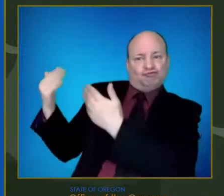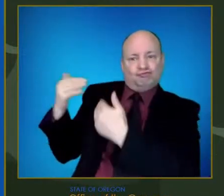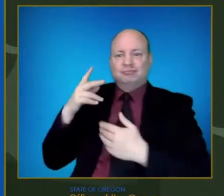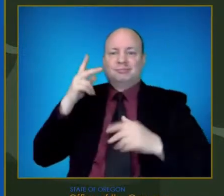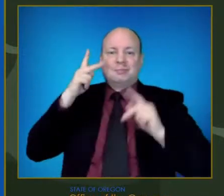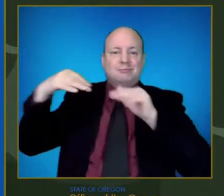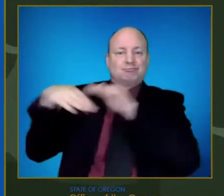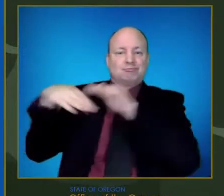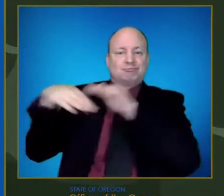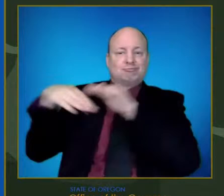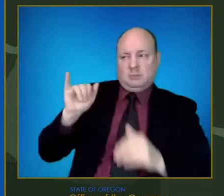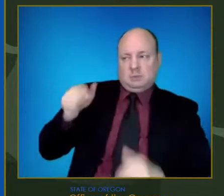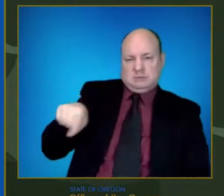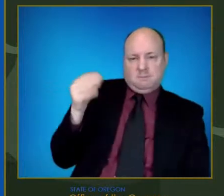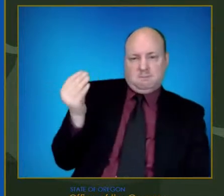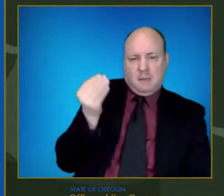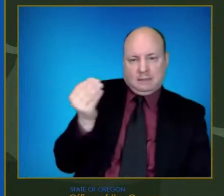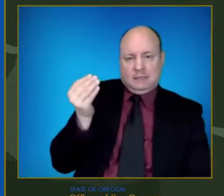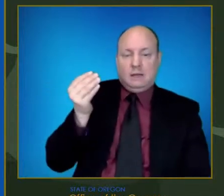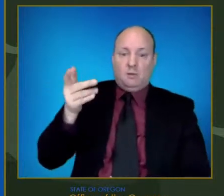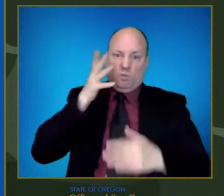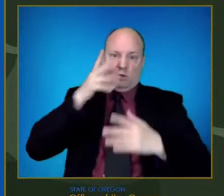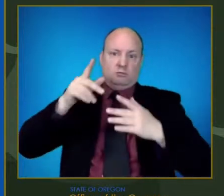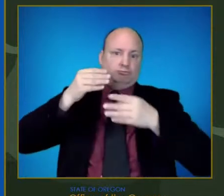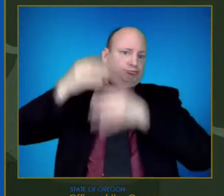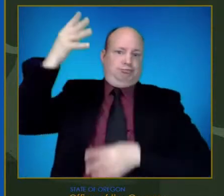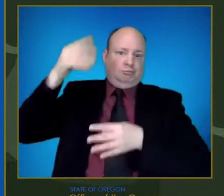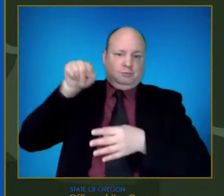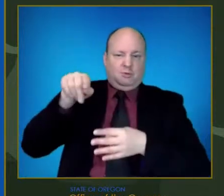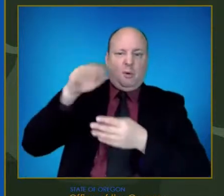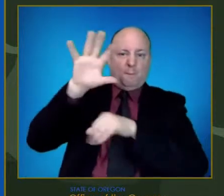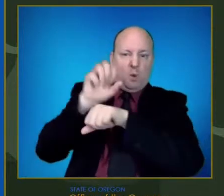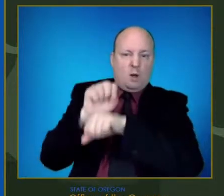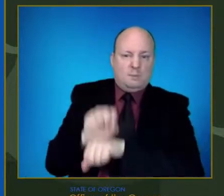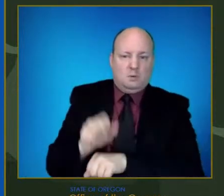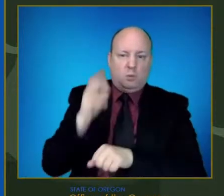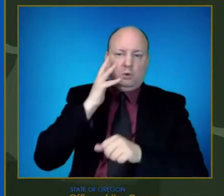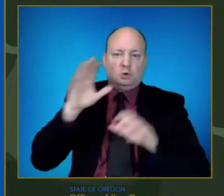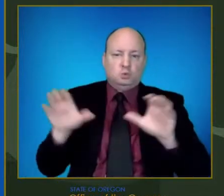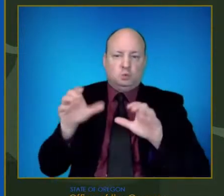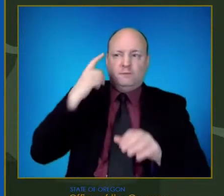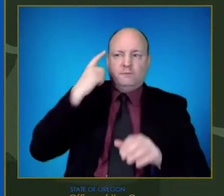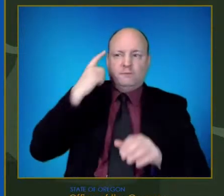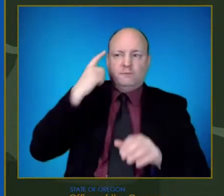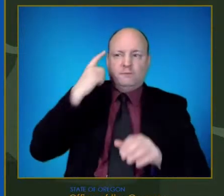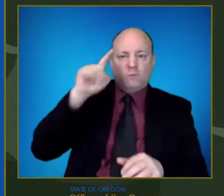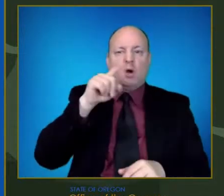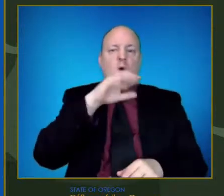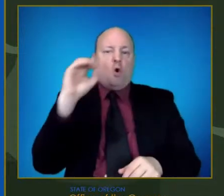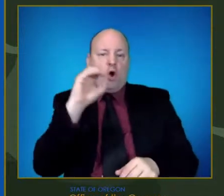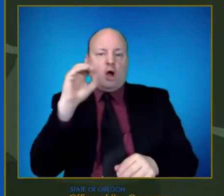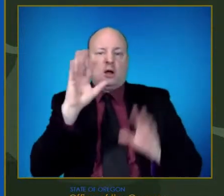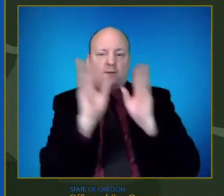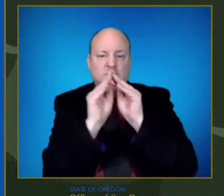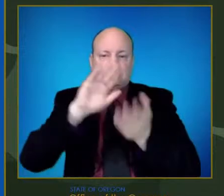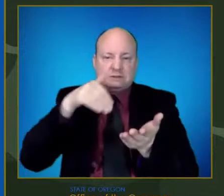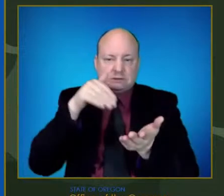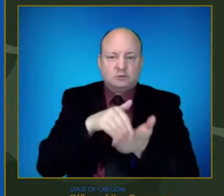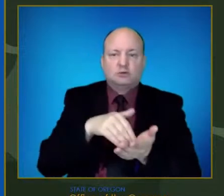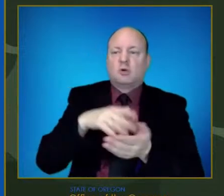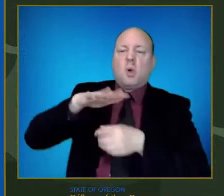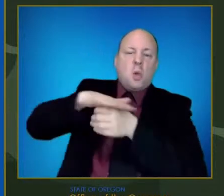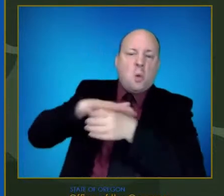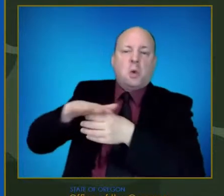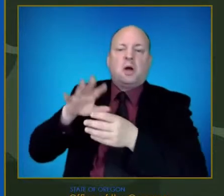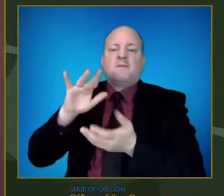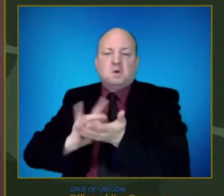I would recommend that folks go ahead and do that, whether they're using the convention center, a local pharmacy, or other tools. Okay,